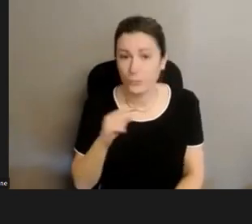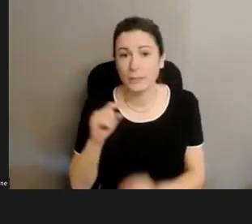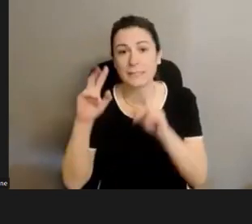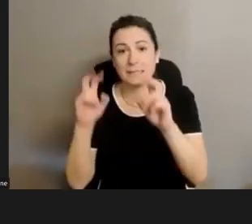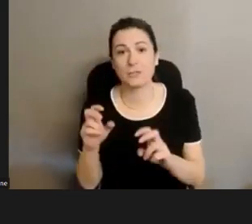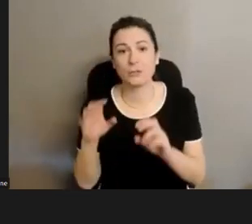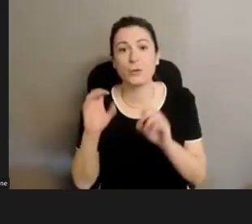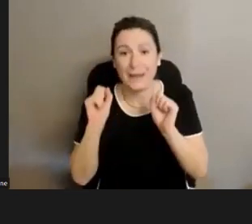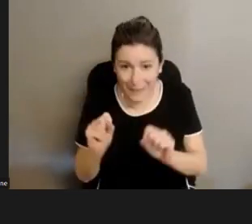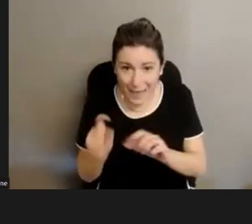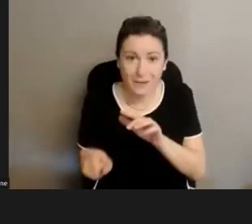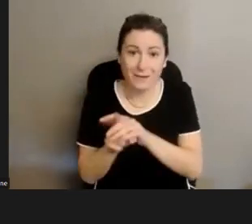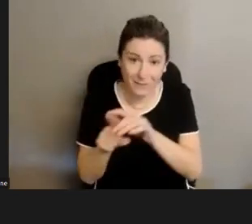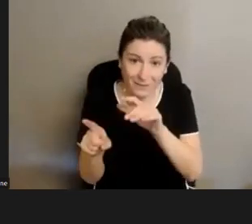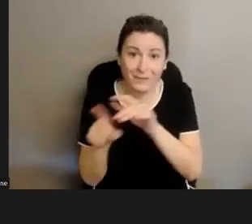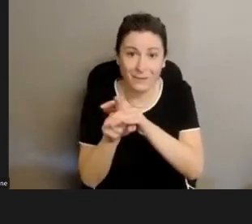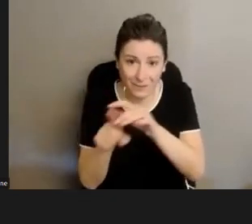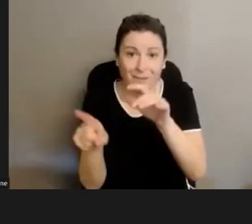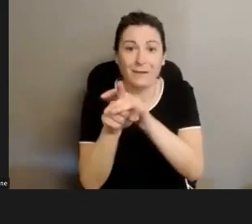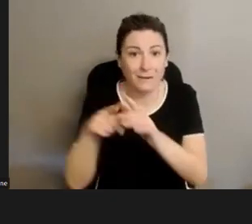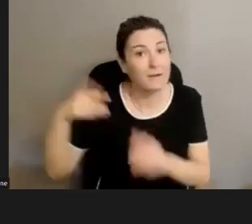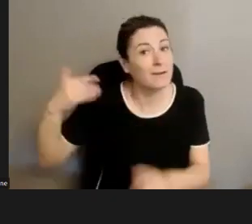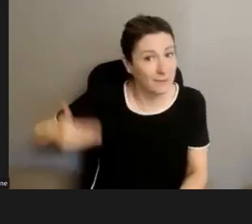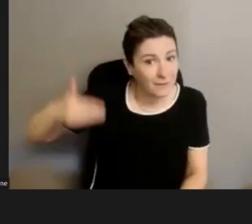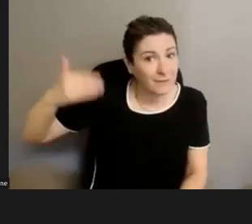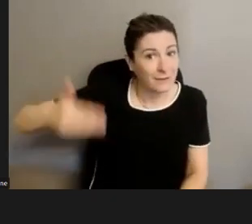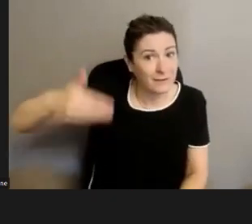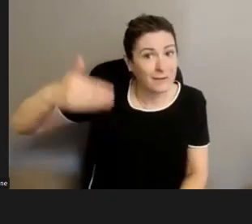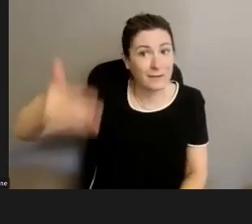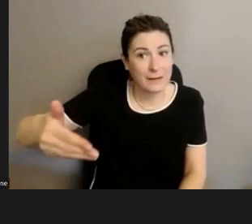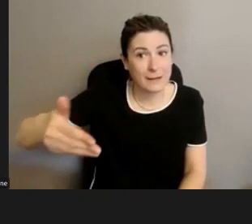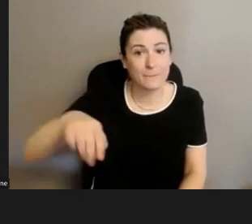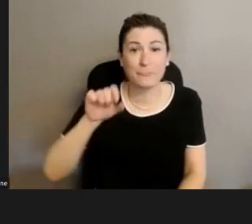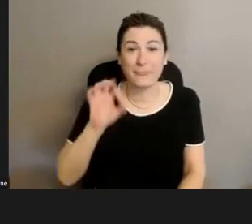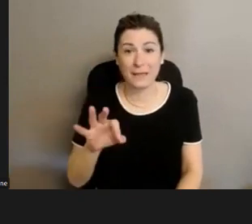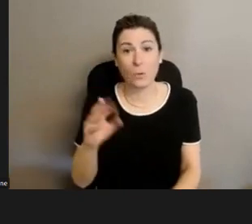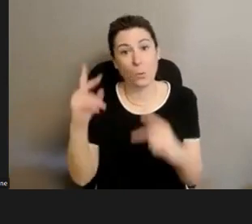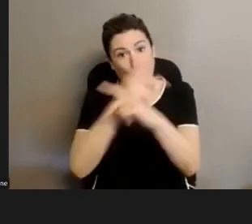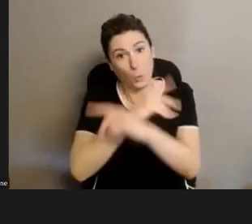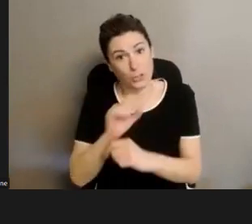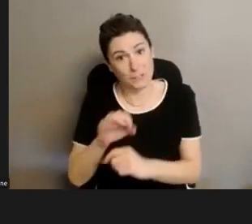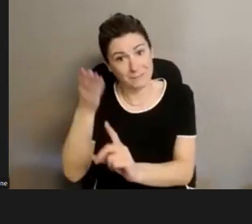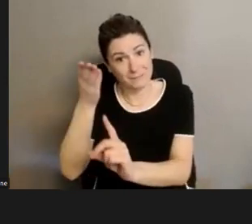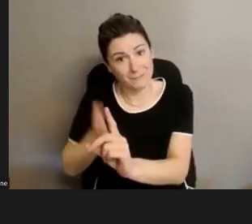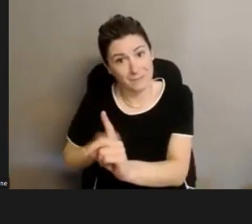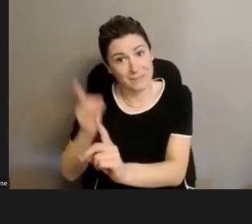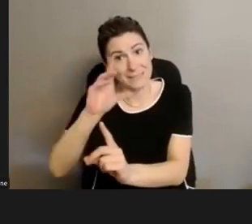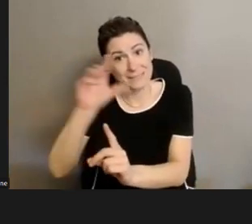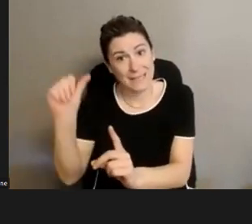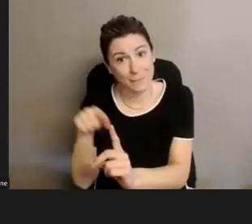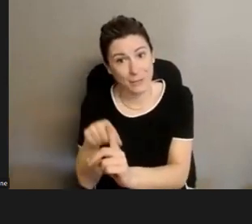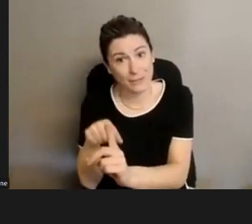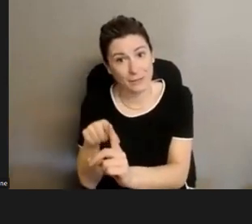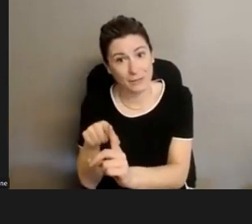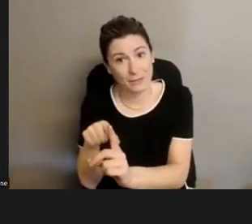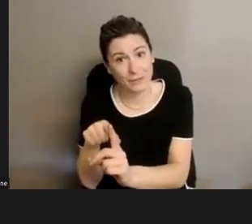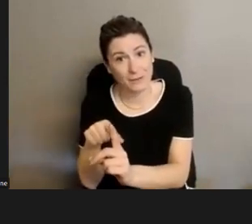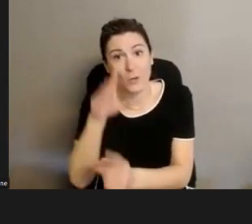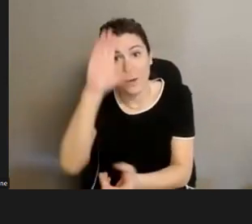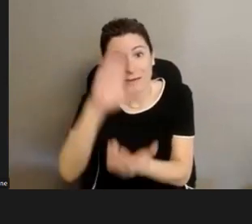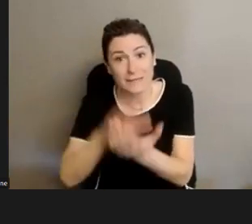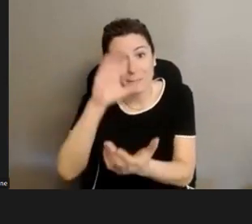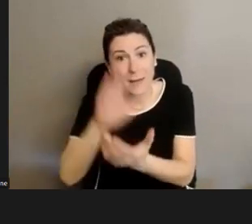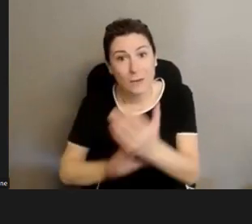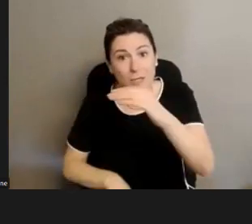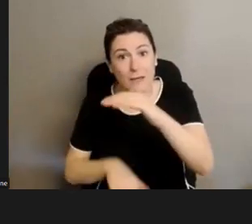if somebody's in that situation, disabled, not able to earn their own income, this spousal cap is in place, they often